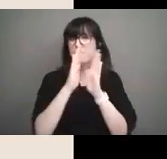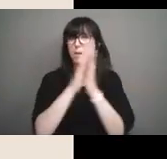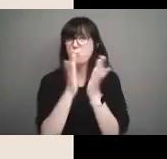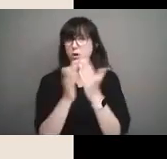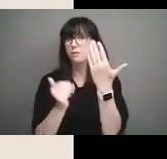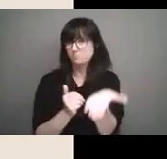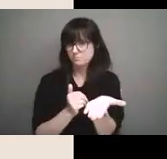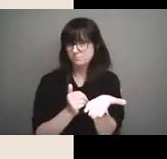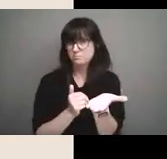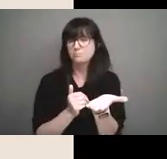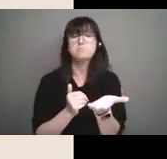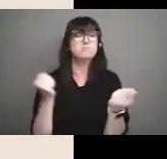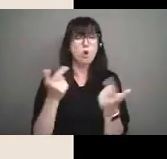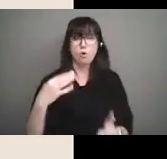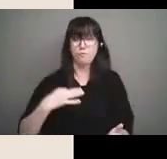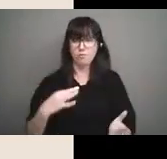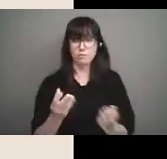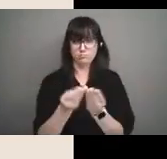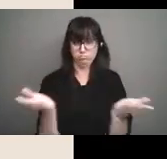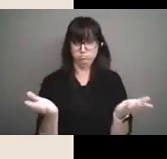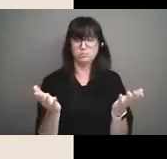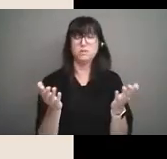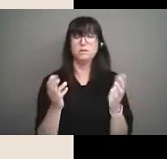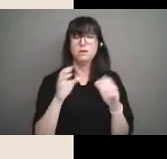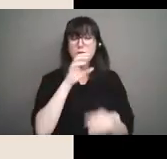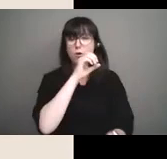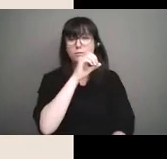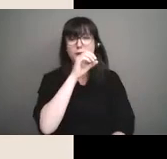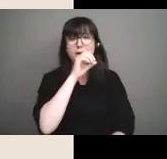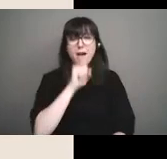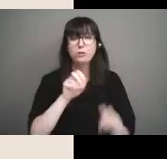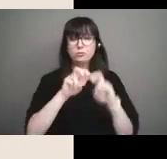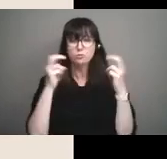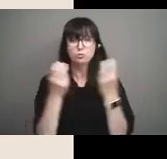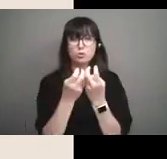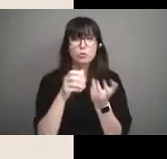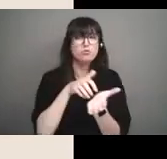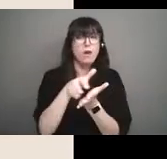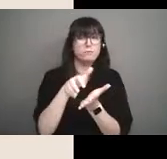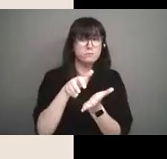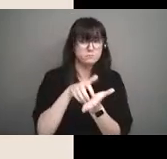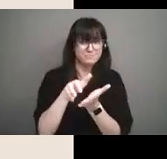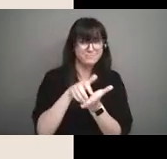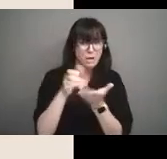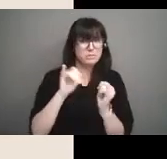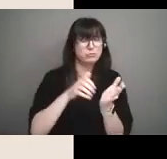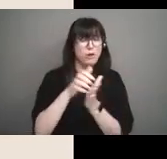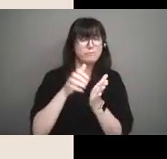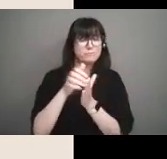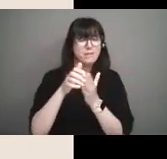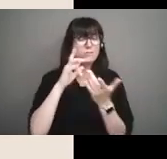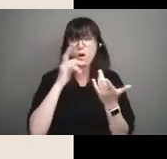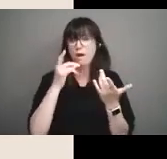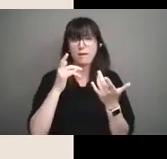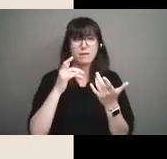gave all our volunteers. It's an Elder Circle guidebook. We say draft on it. We continue to say draft to this day, simply because it's a living,